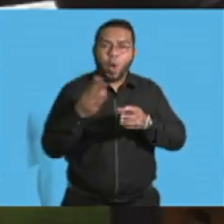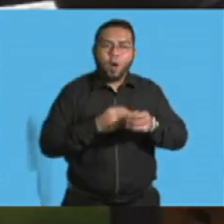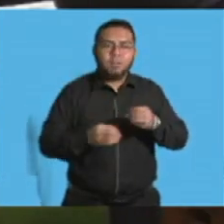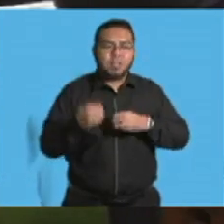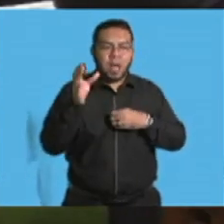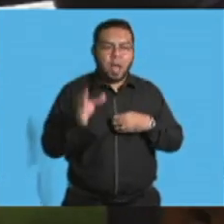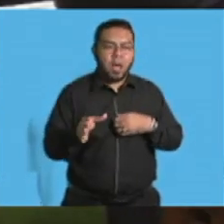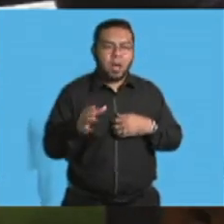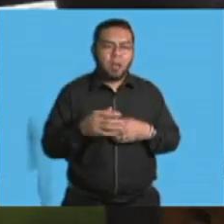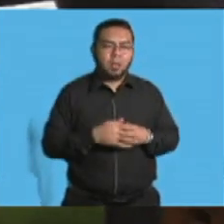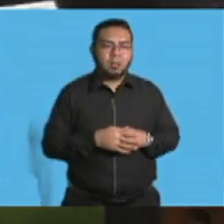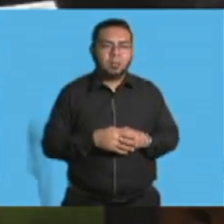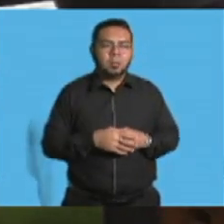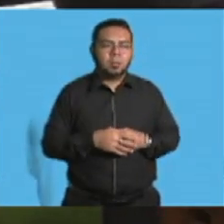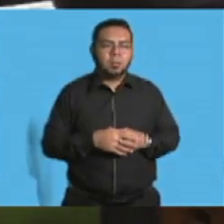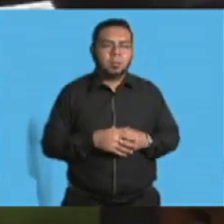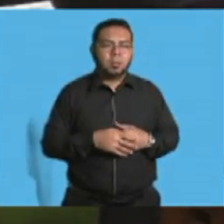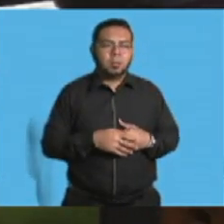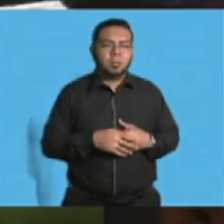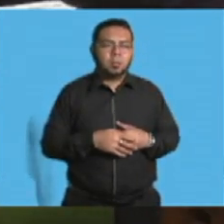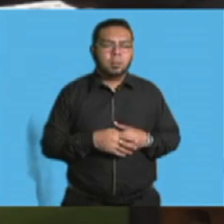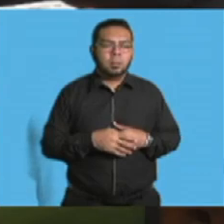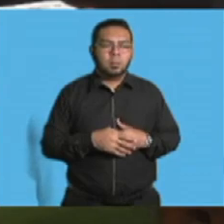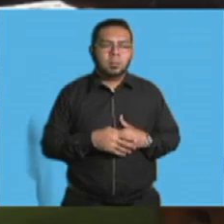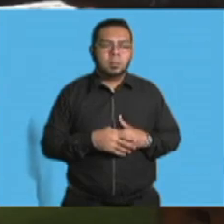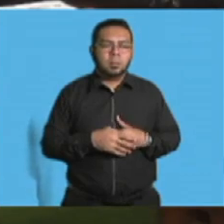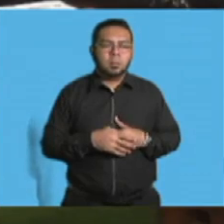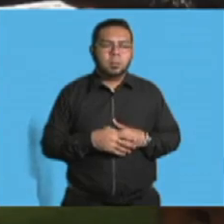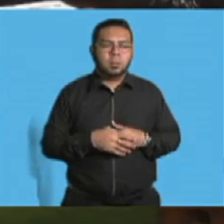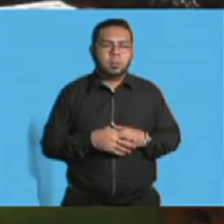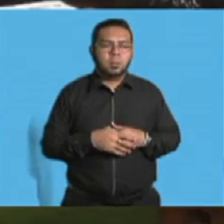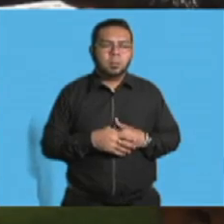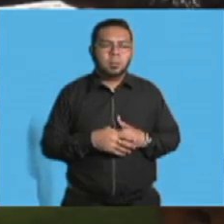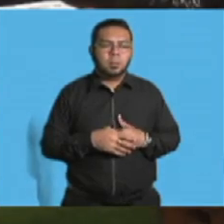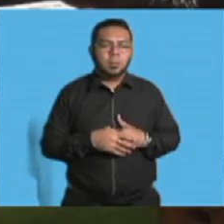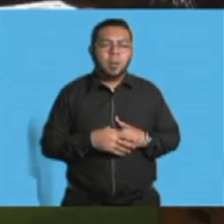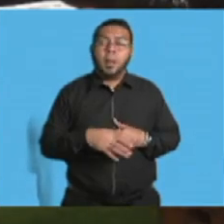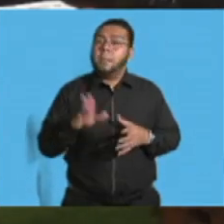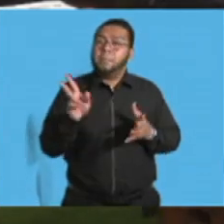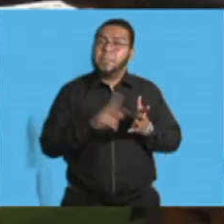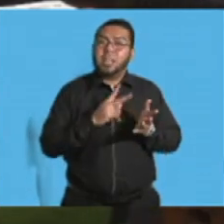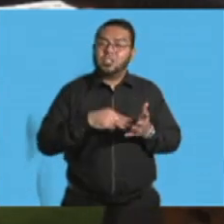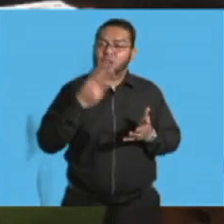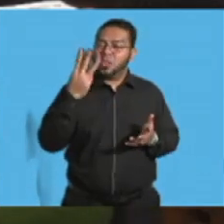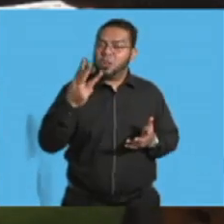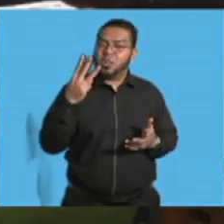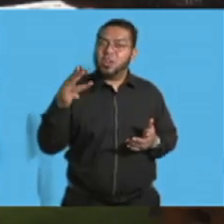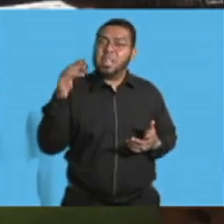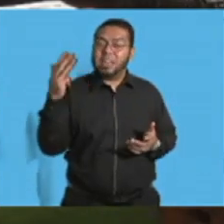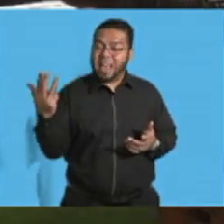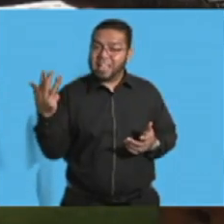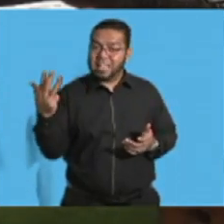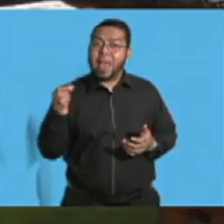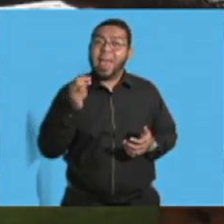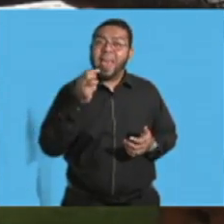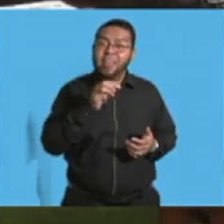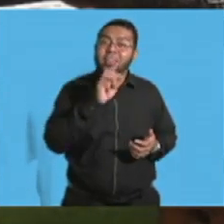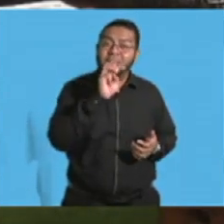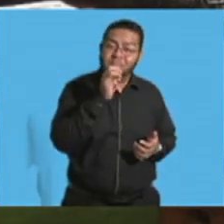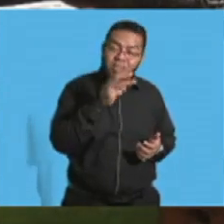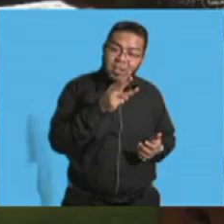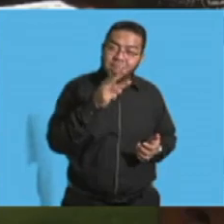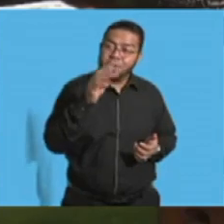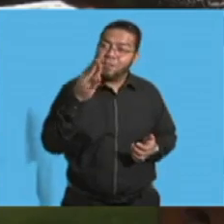Look at that. Who needs to sign off? Madam Speaker. Page 339 and 340. Madam Speaker,